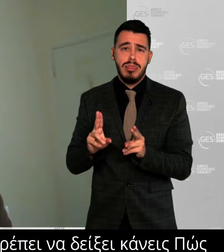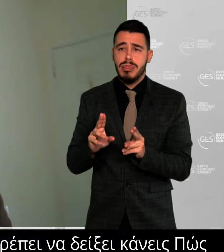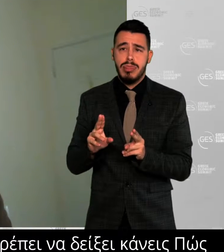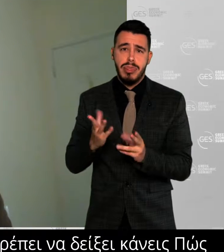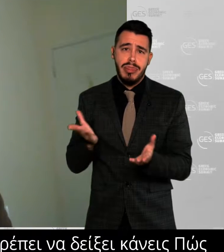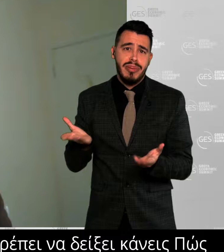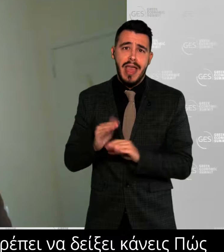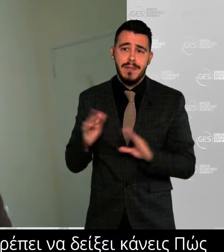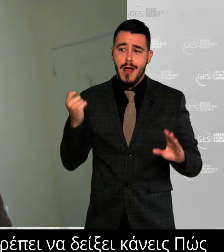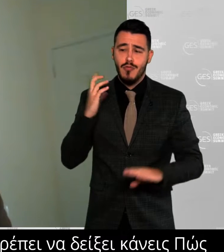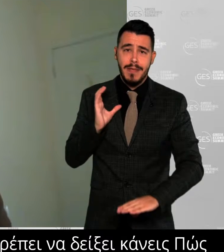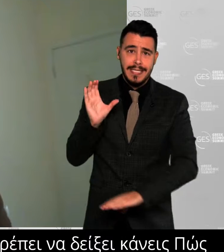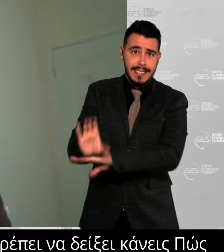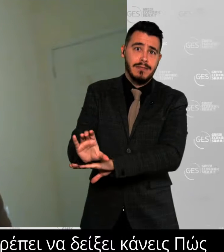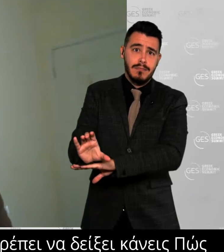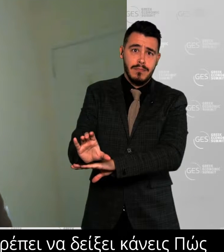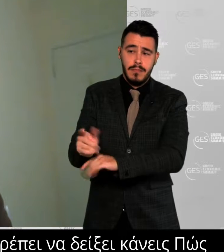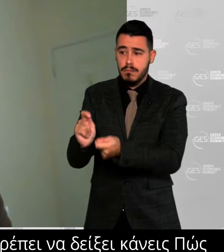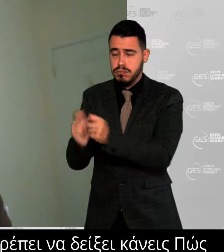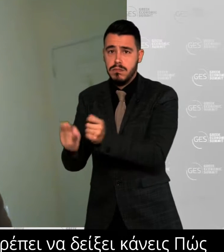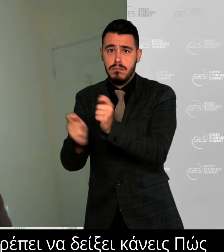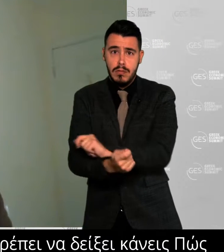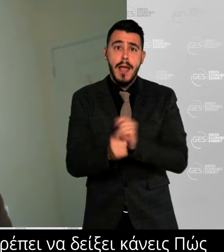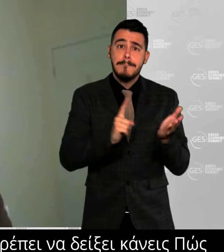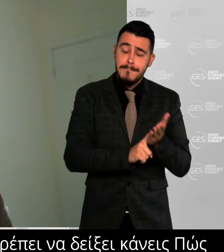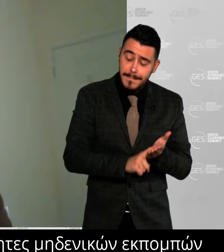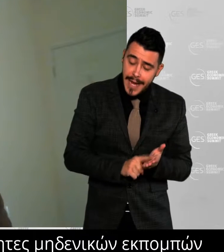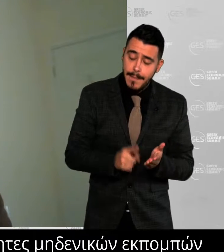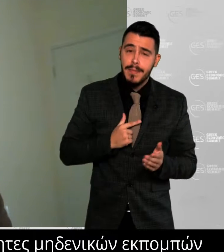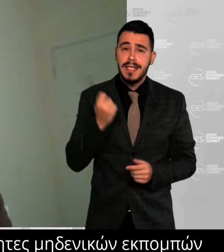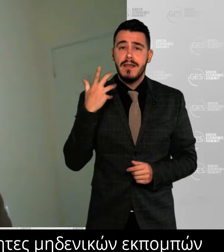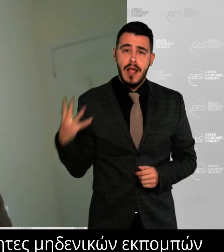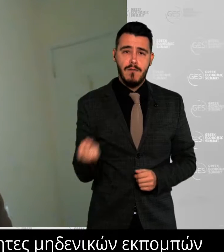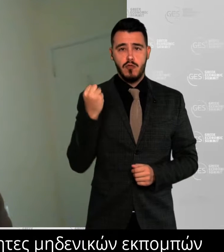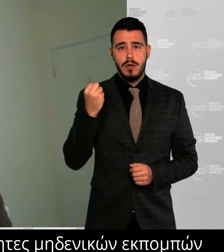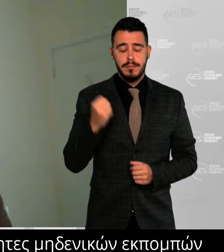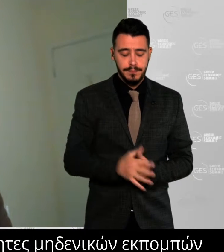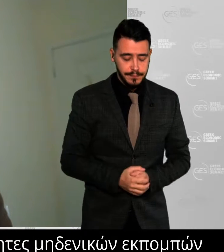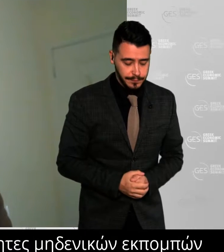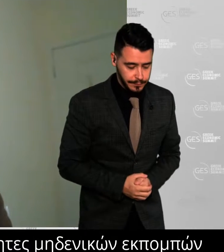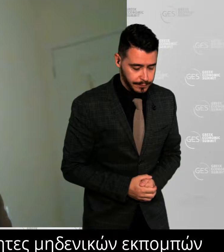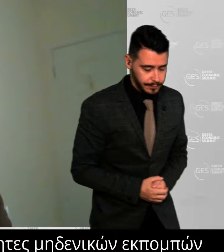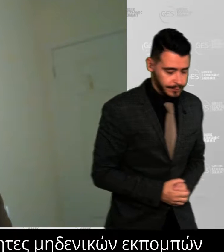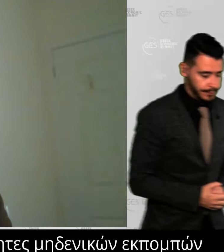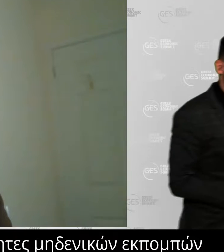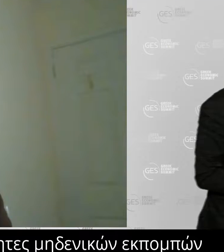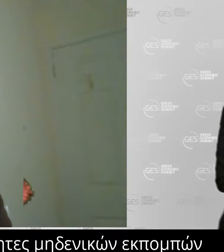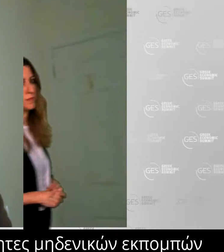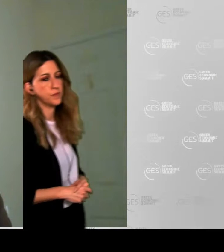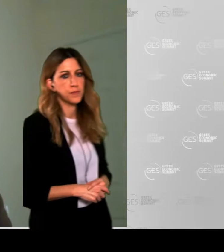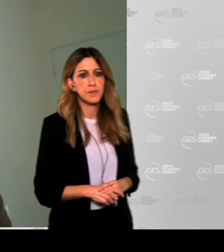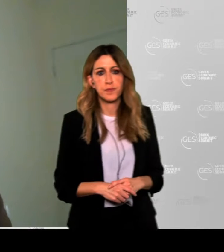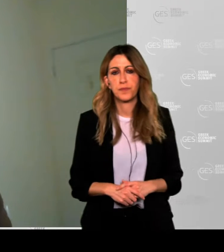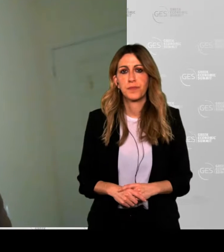up enormously. And again, that's something that we're working on at both NZBA and GFAN's level, but which is fundamentally enabled by